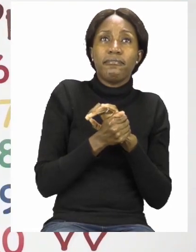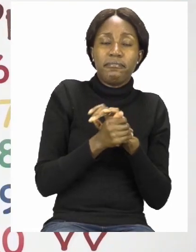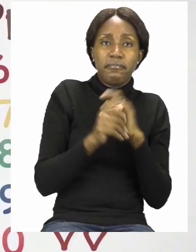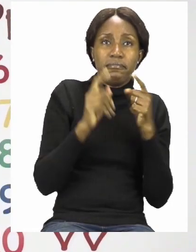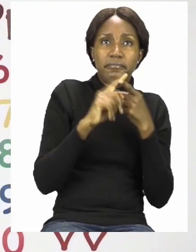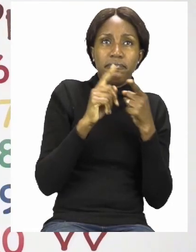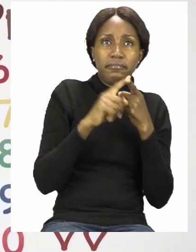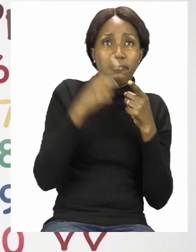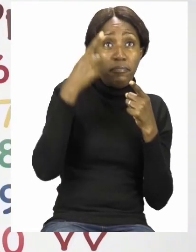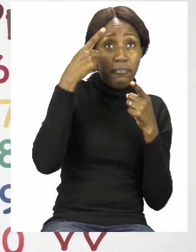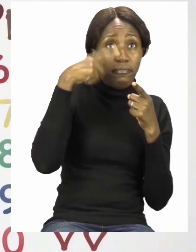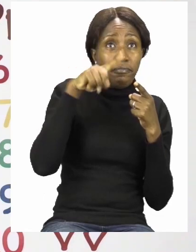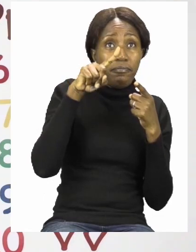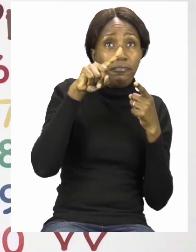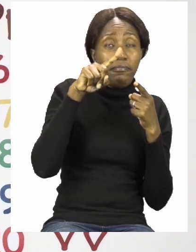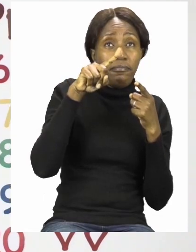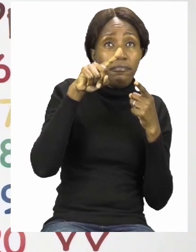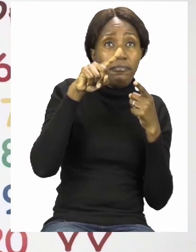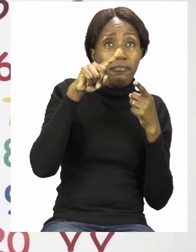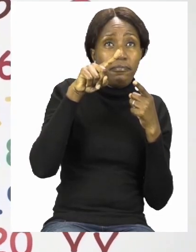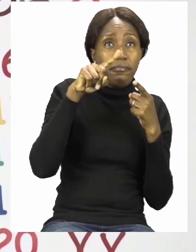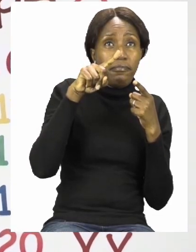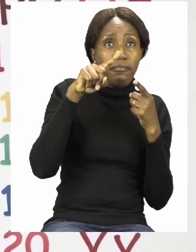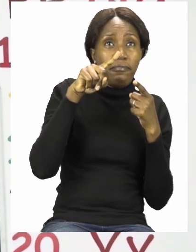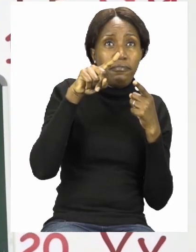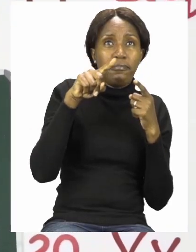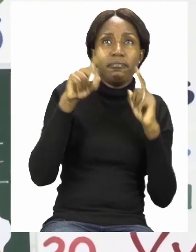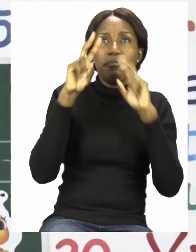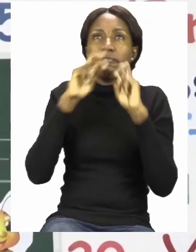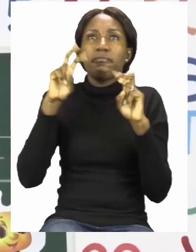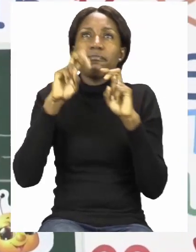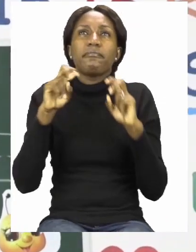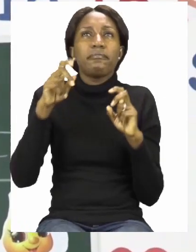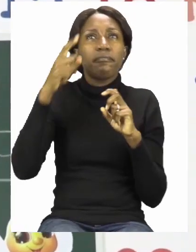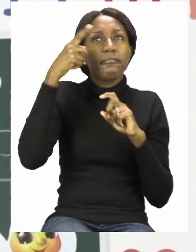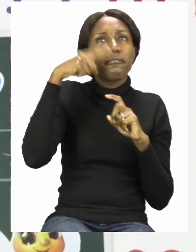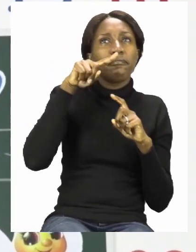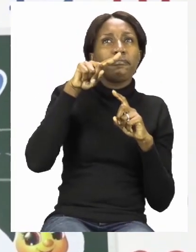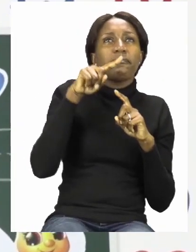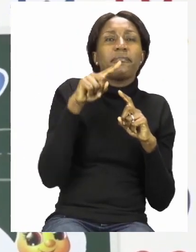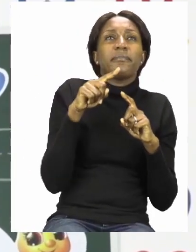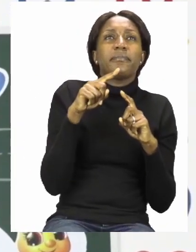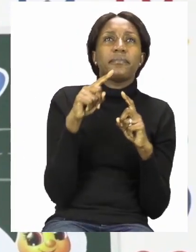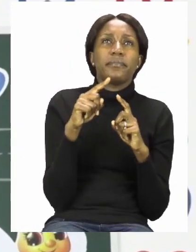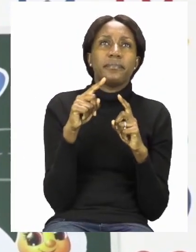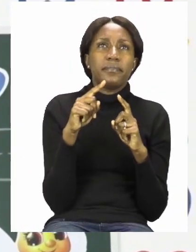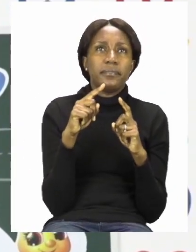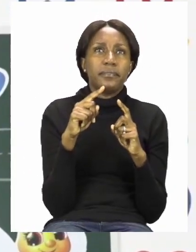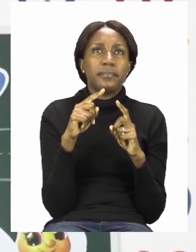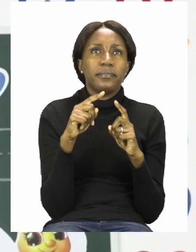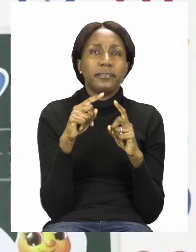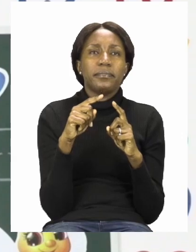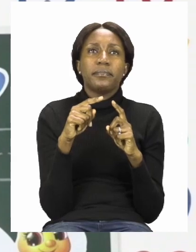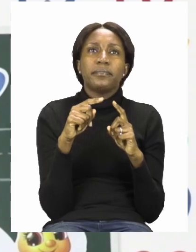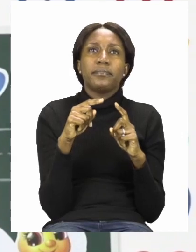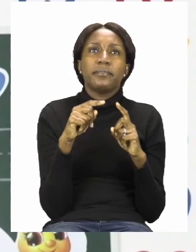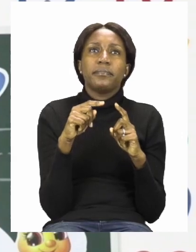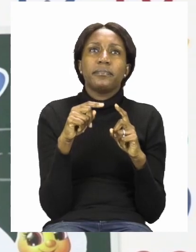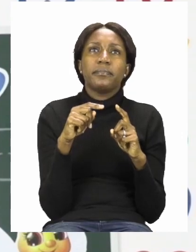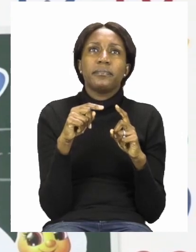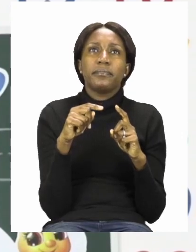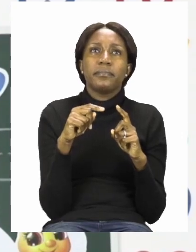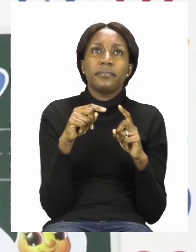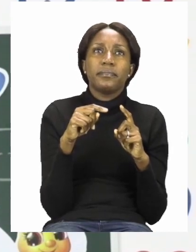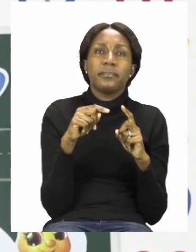we're going to look for the word fall. Fall. Now, if we're looking for the word fall, we need